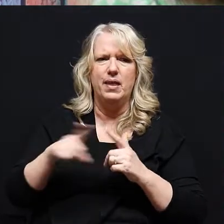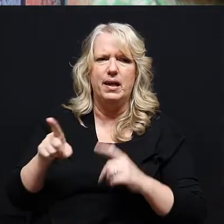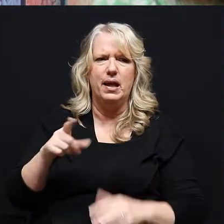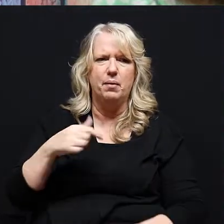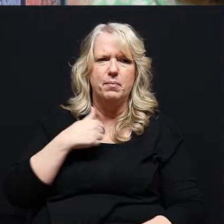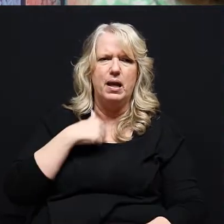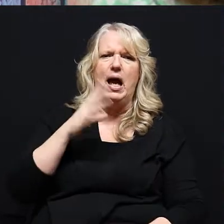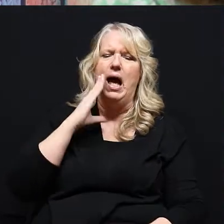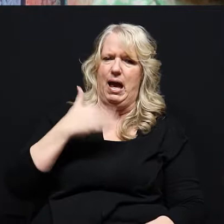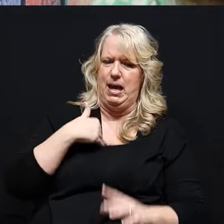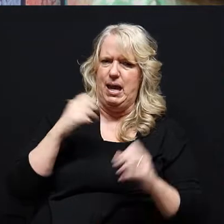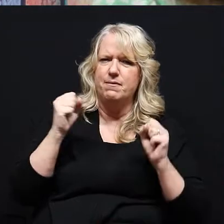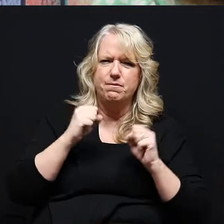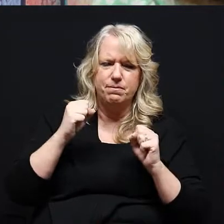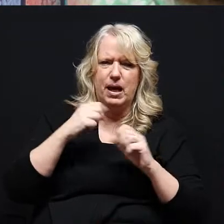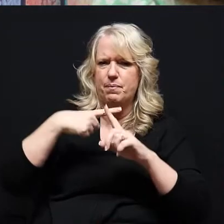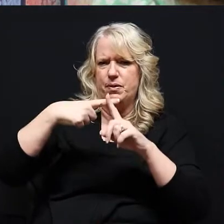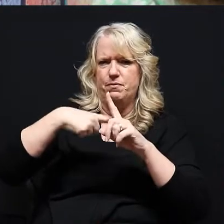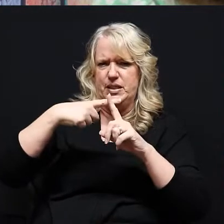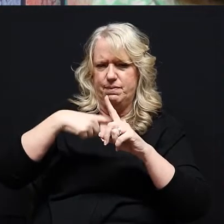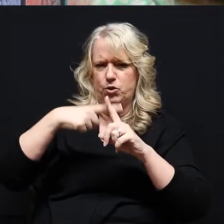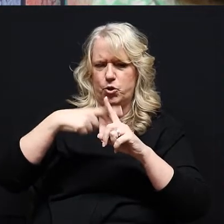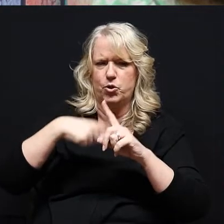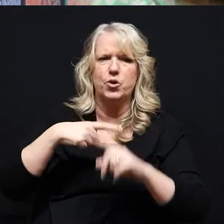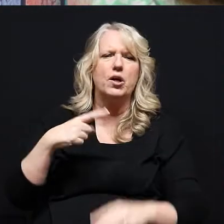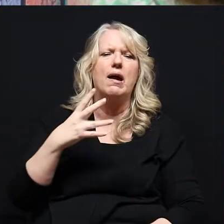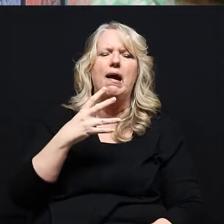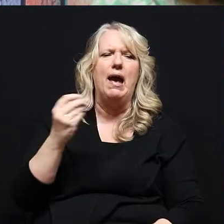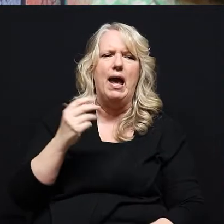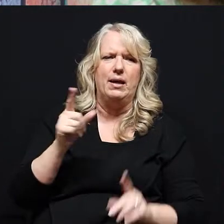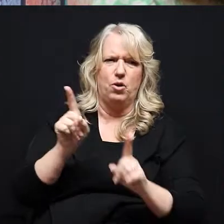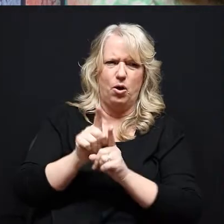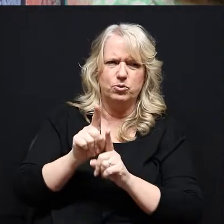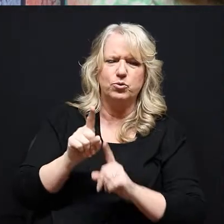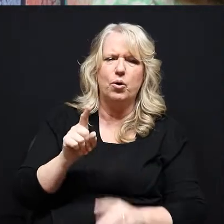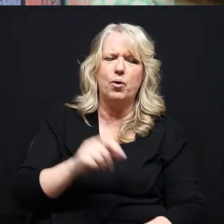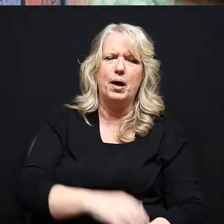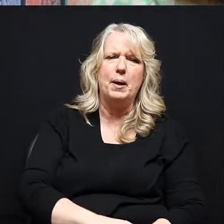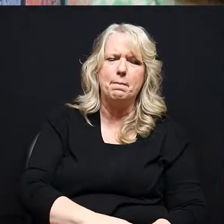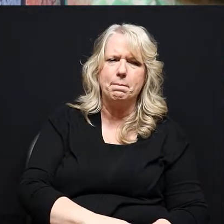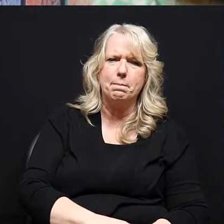I had fever, and I